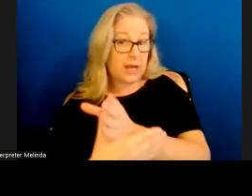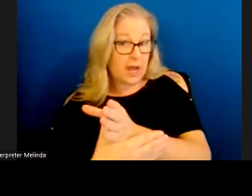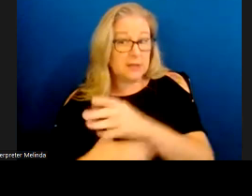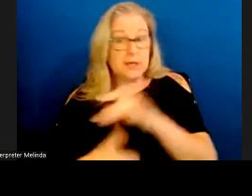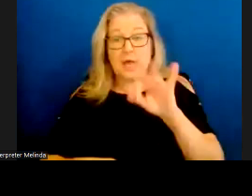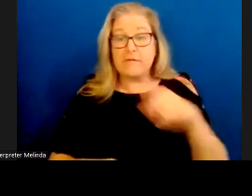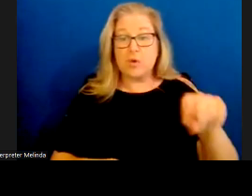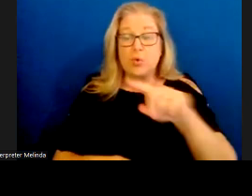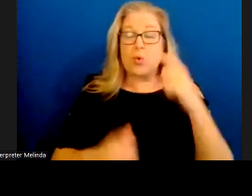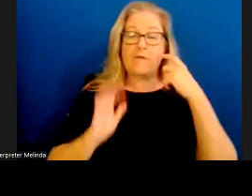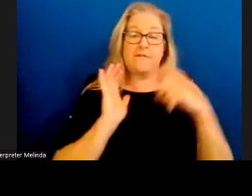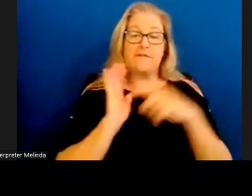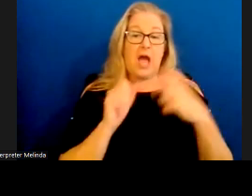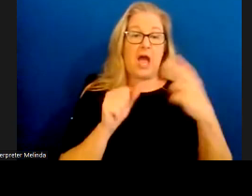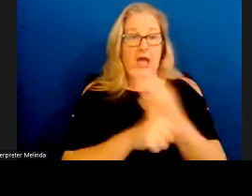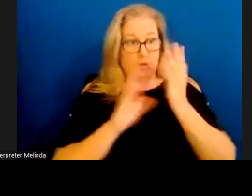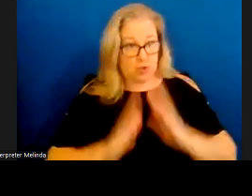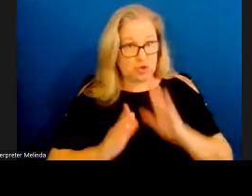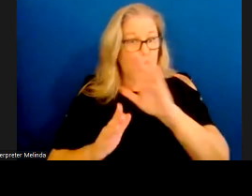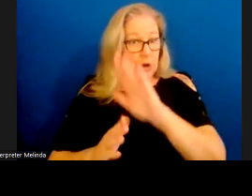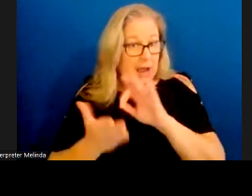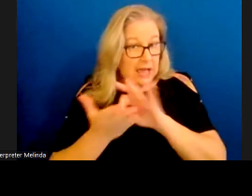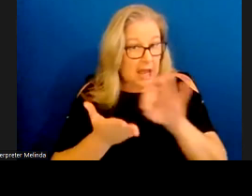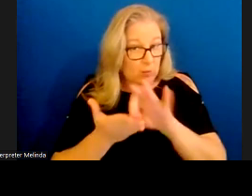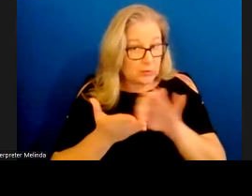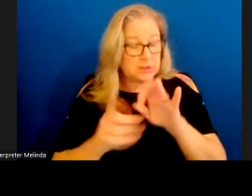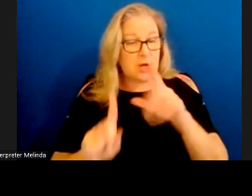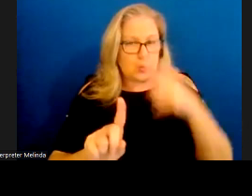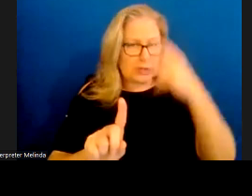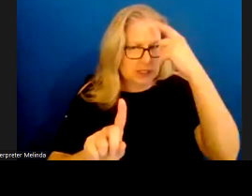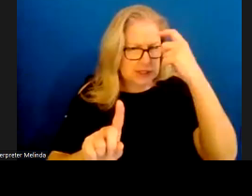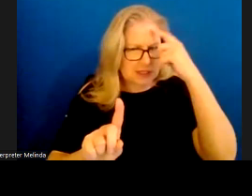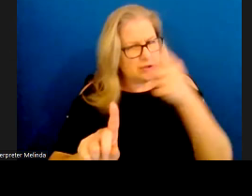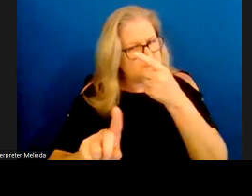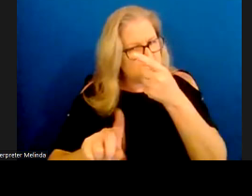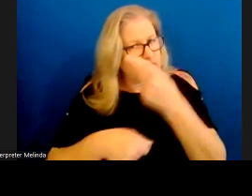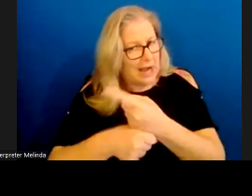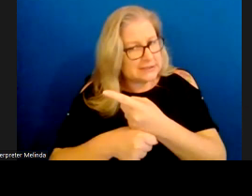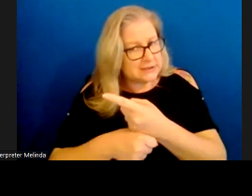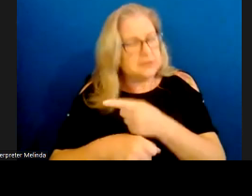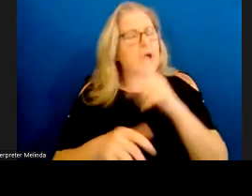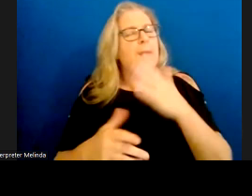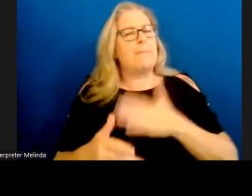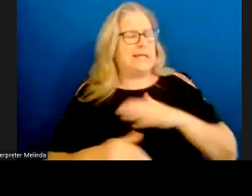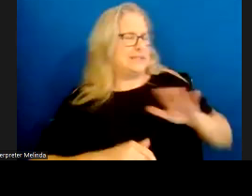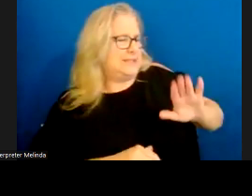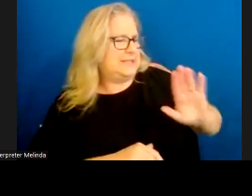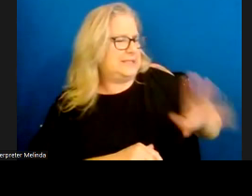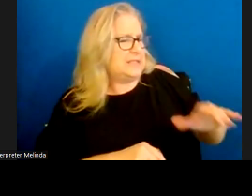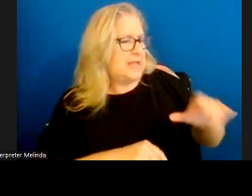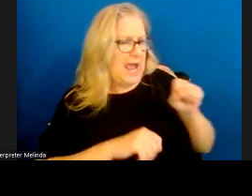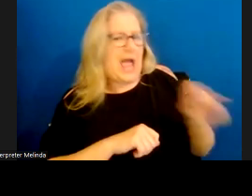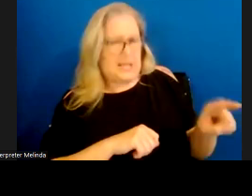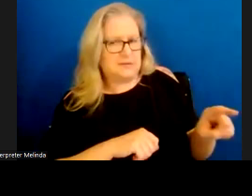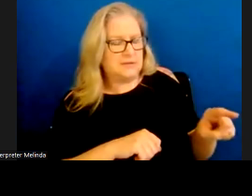if you do find a user's account that you think is the right one, please confirm with that person that they did